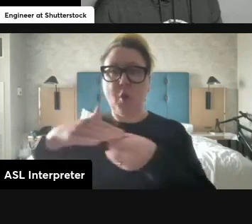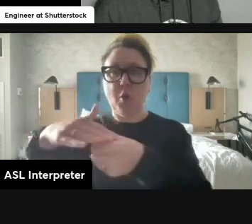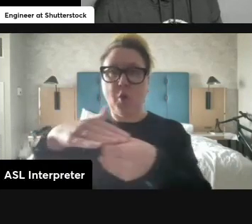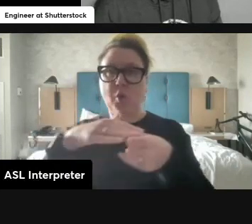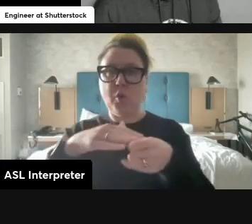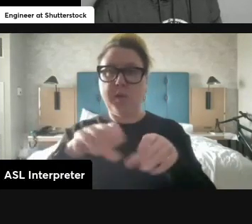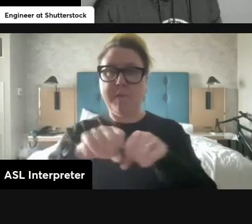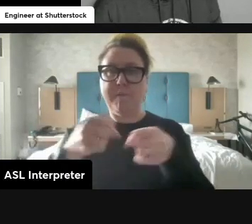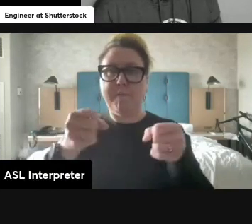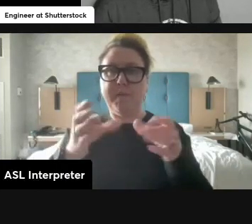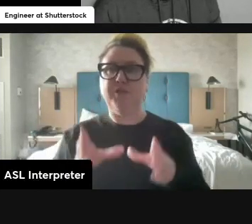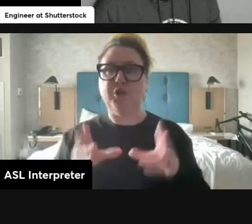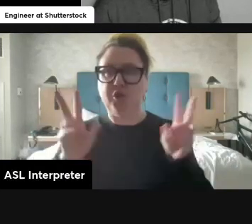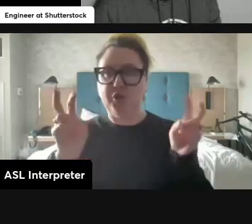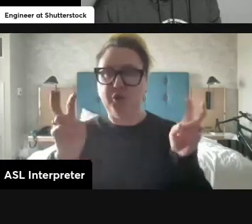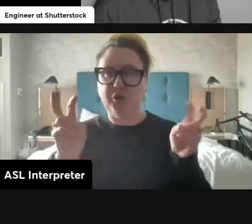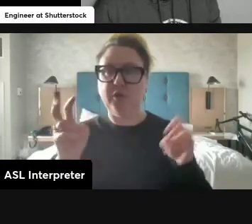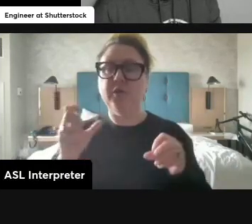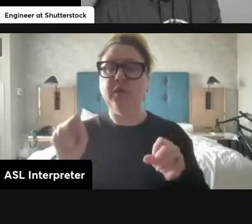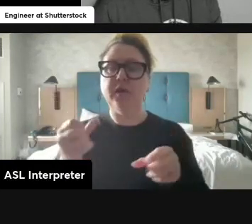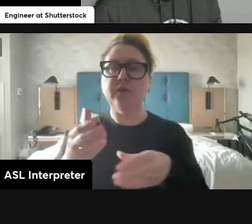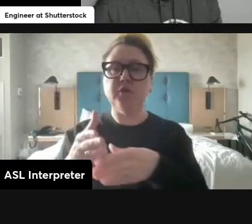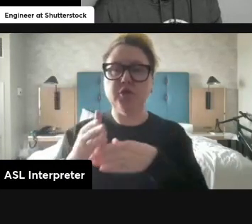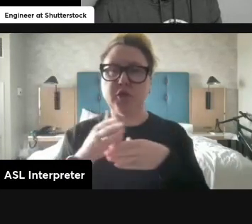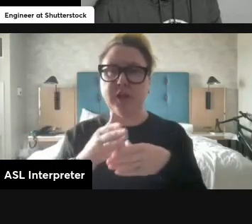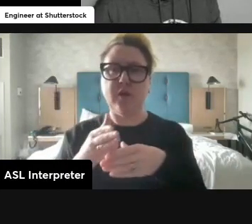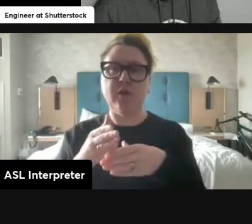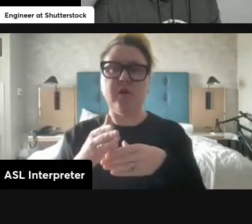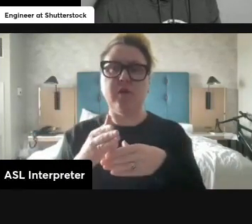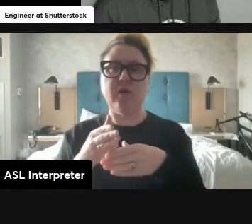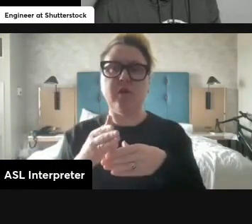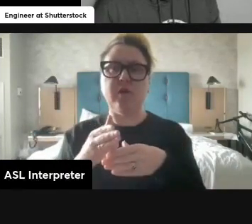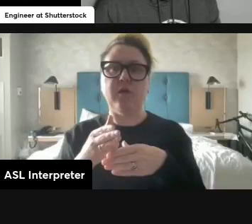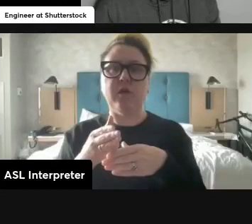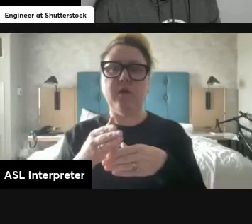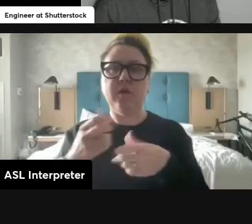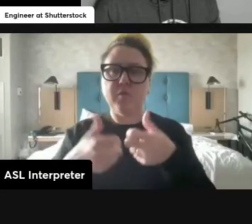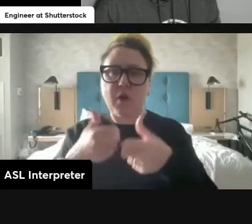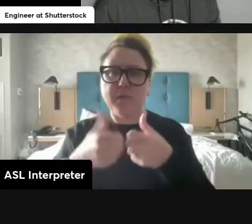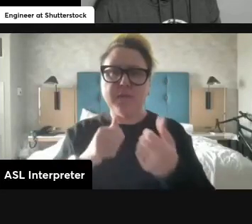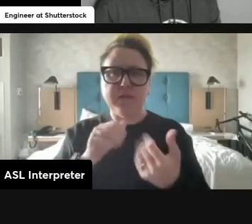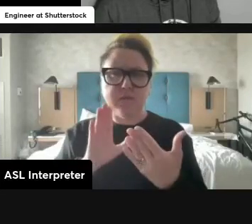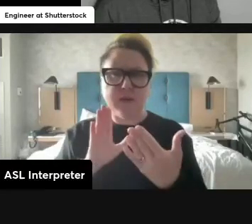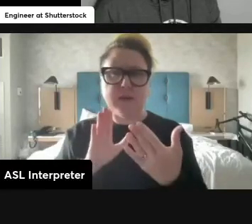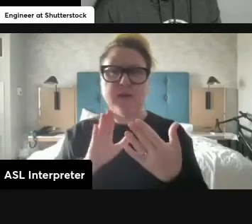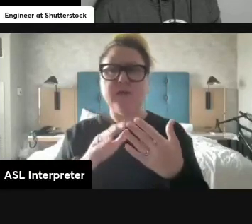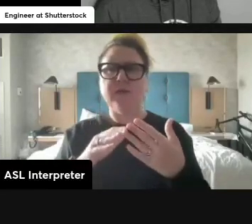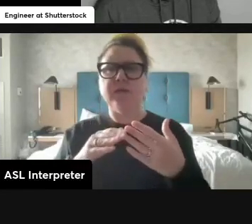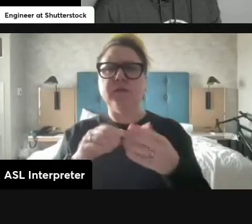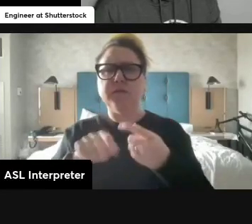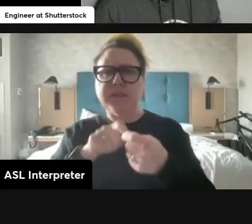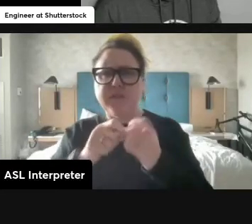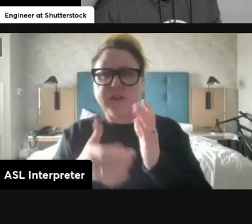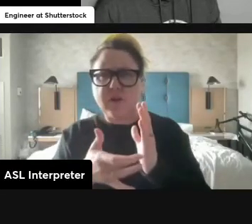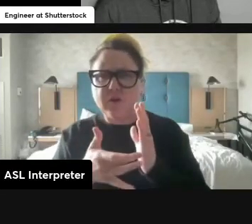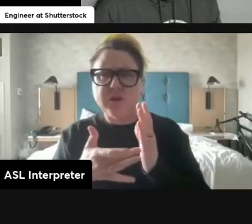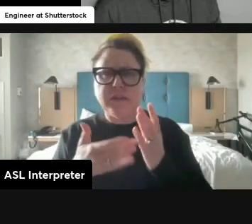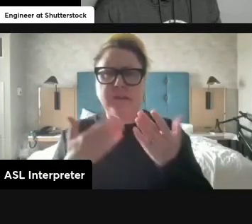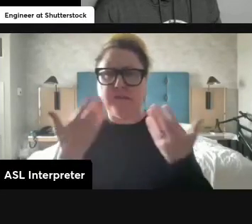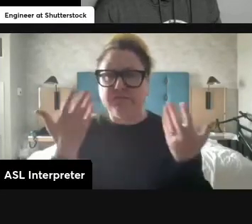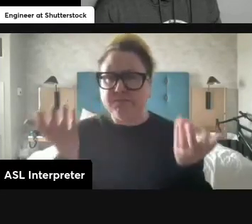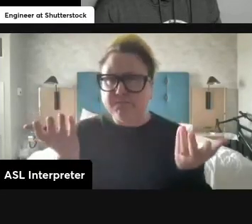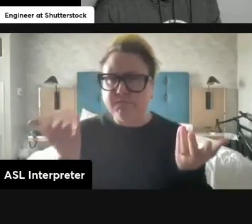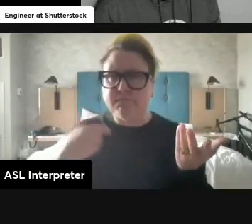place where you can share, the problems that you ran into with certain technologies, so that the next person that comes